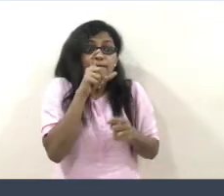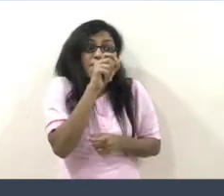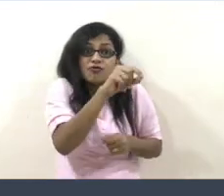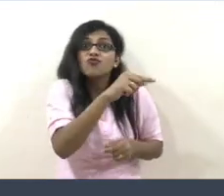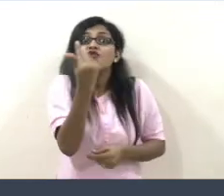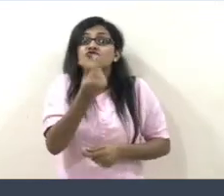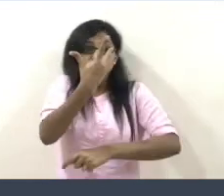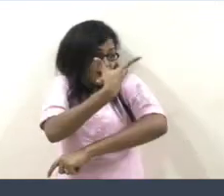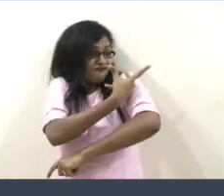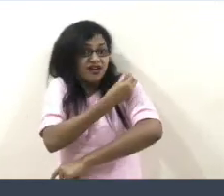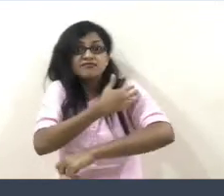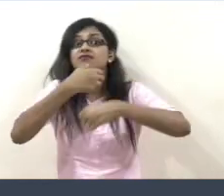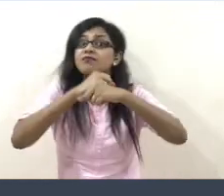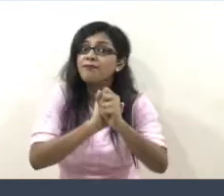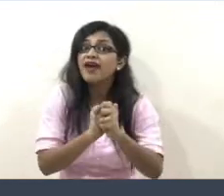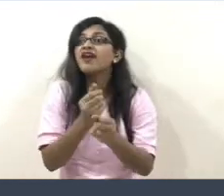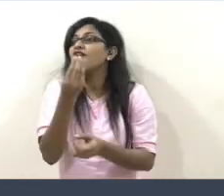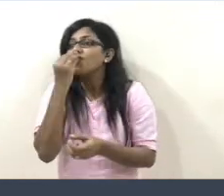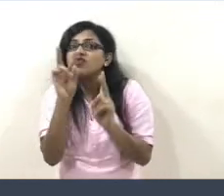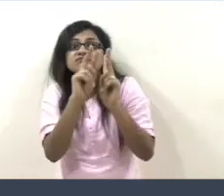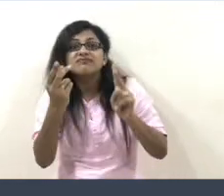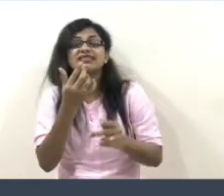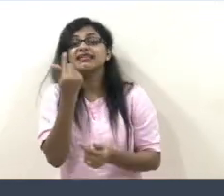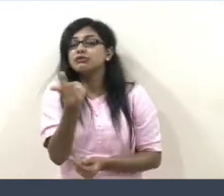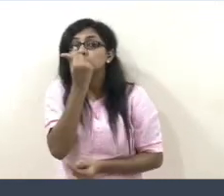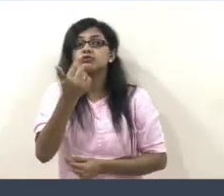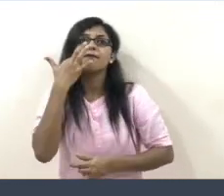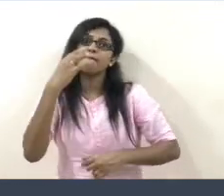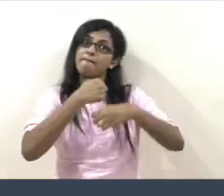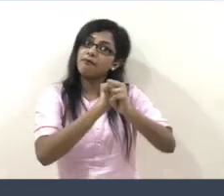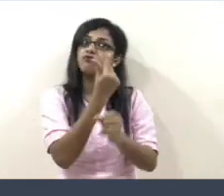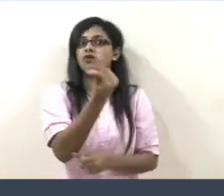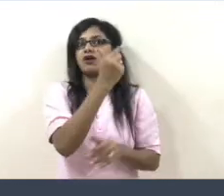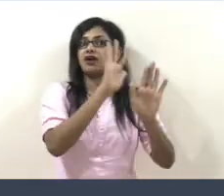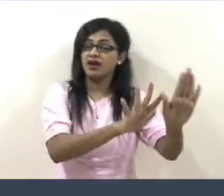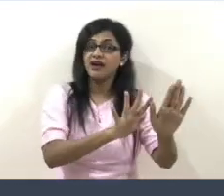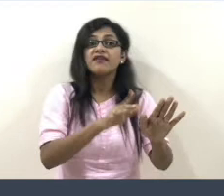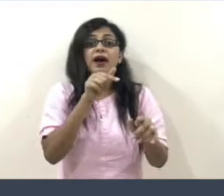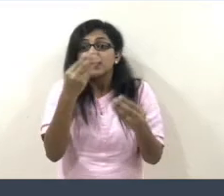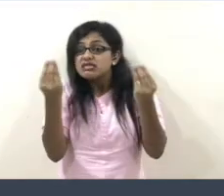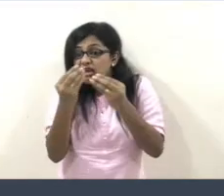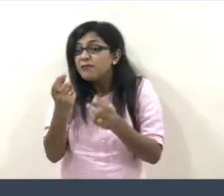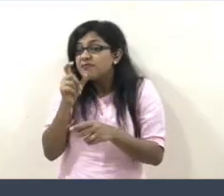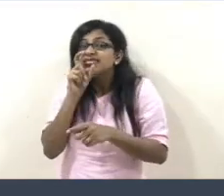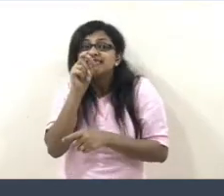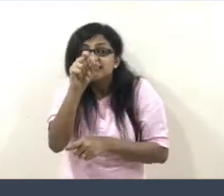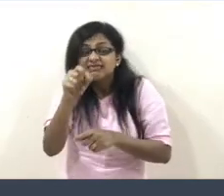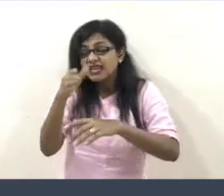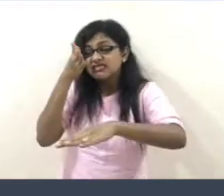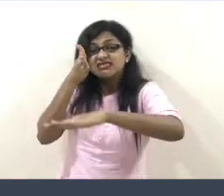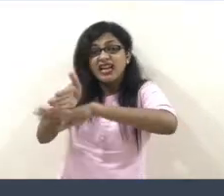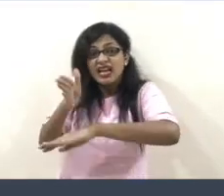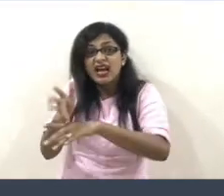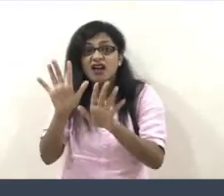the ones that are harmful could result in fatal diseases such as cholera and tuberculosis.